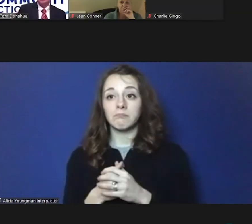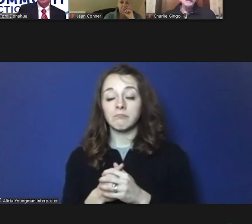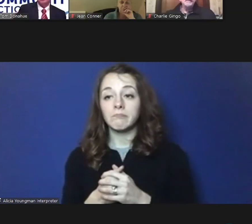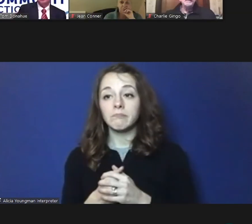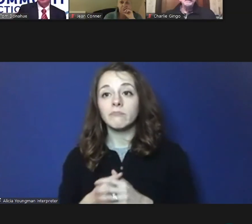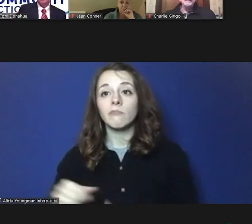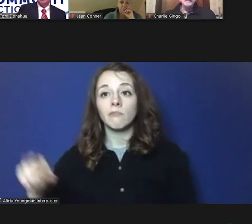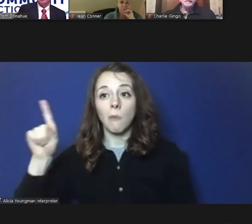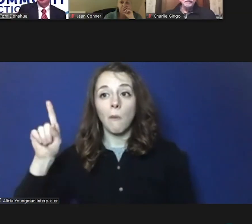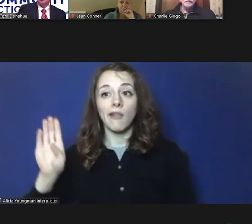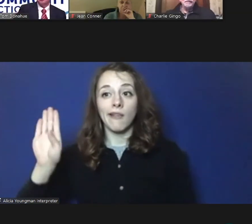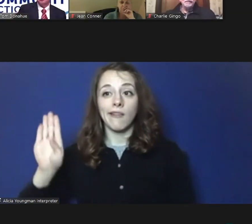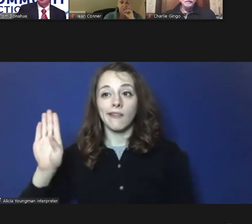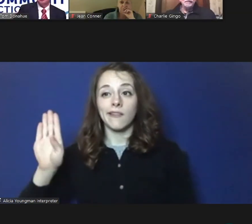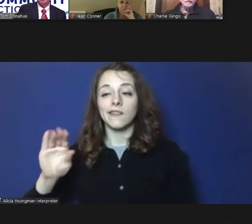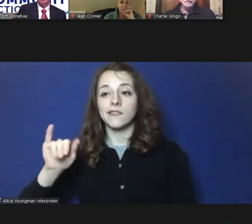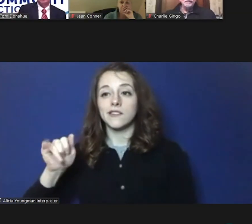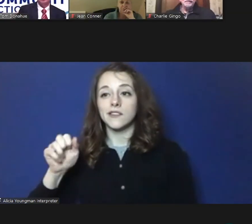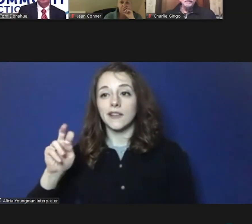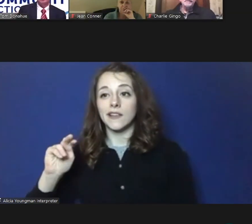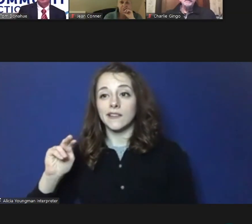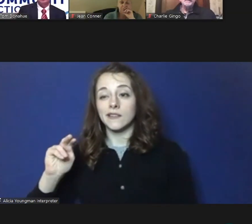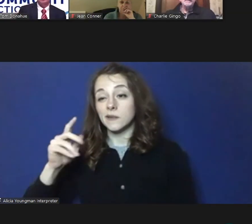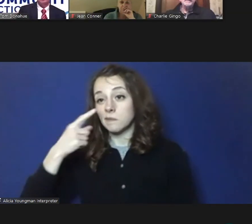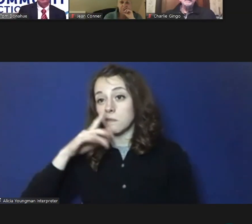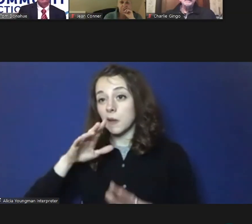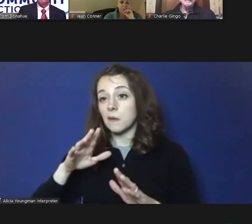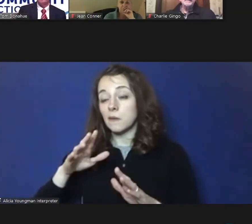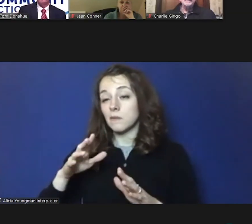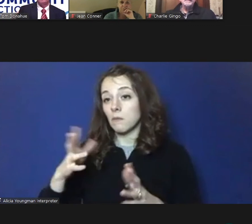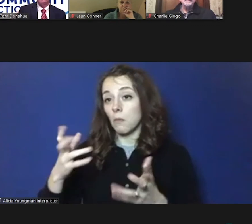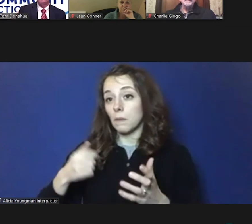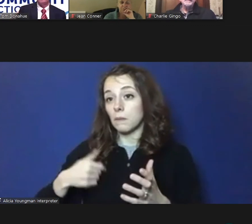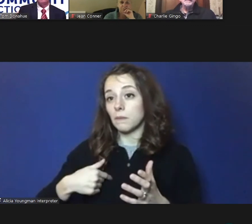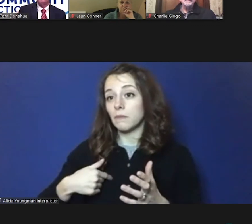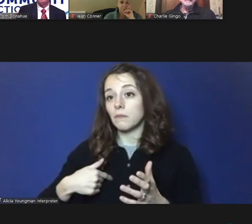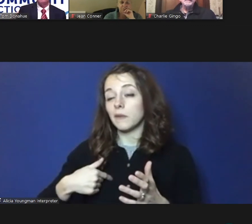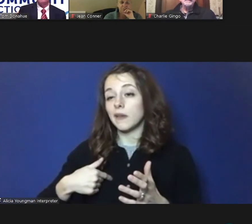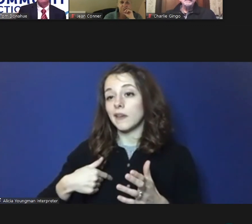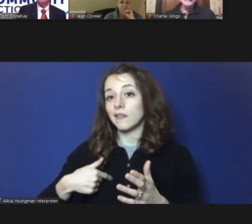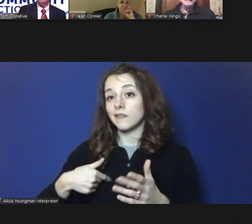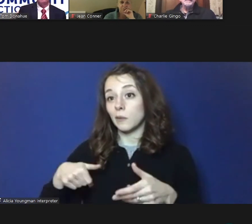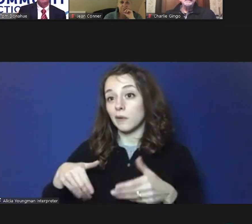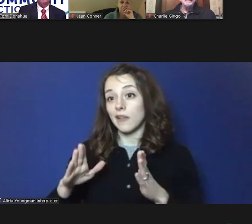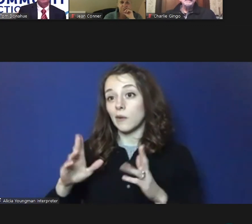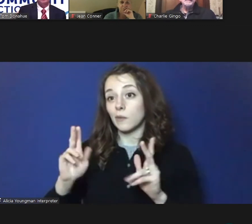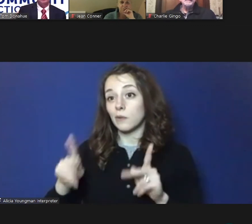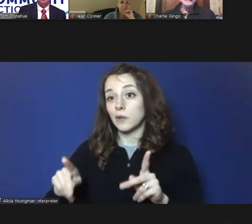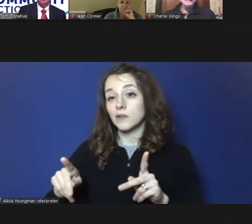There is one hand up. Jason, would you like me to enter this person?